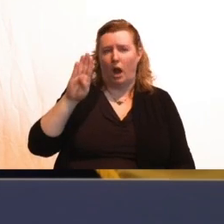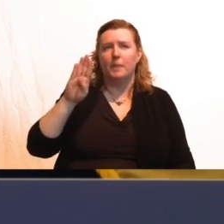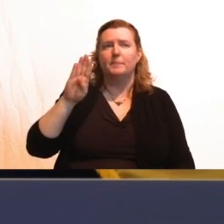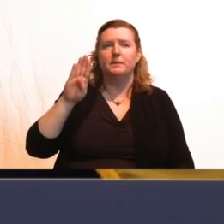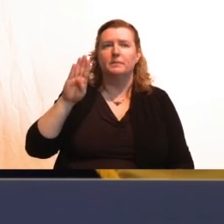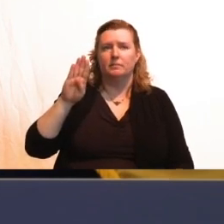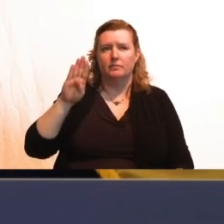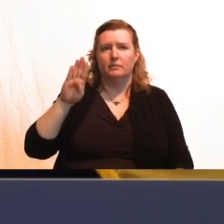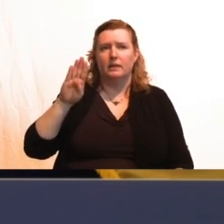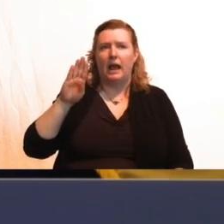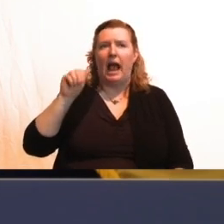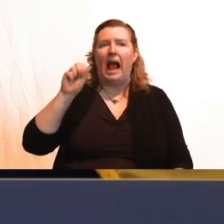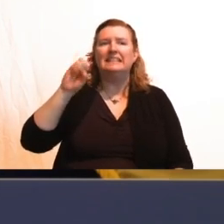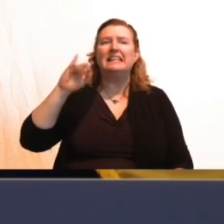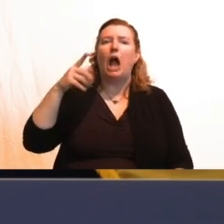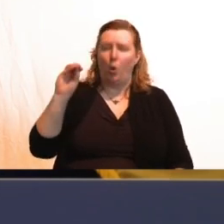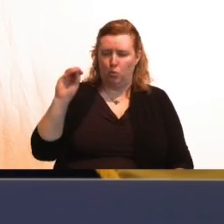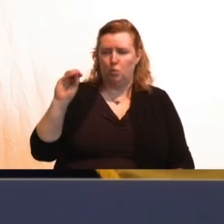claims